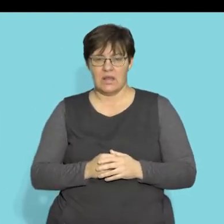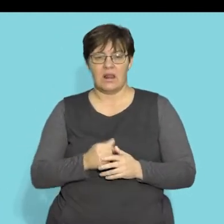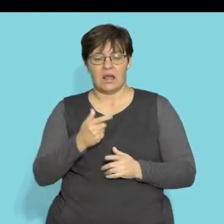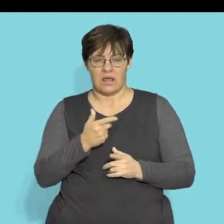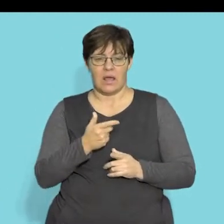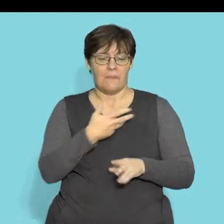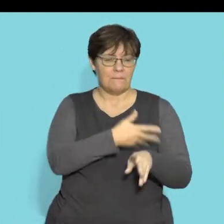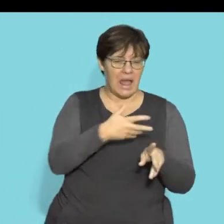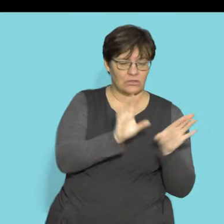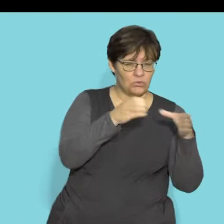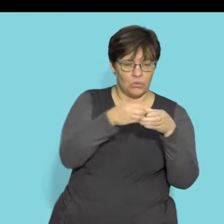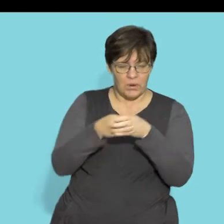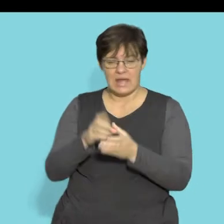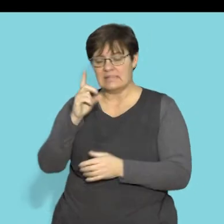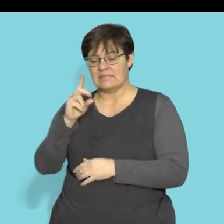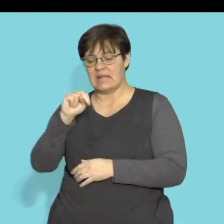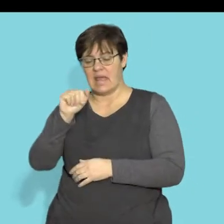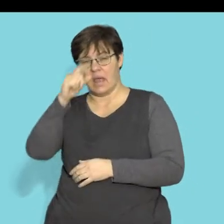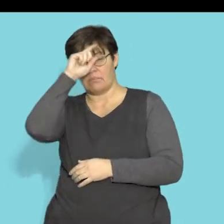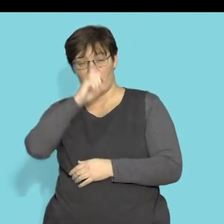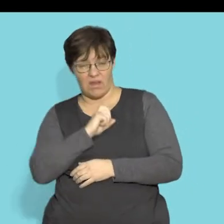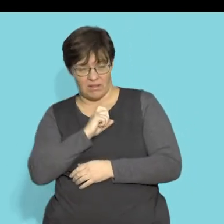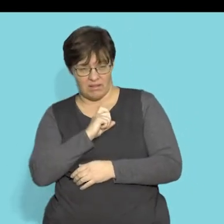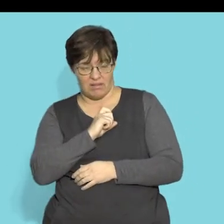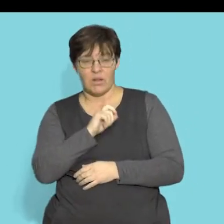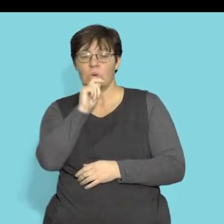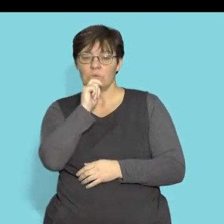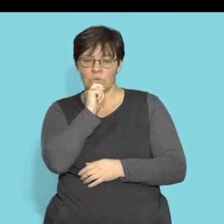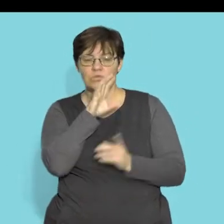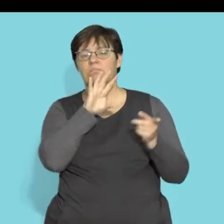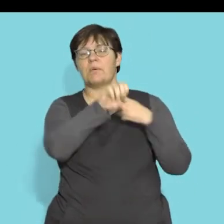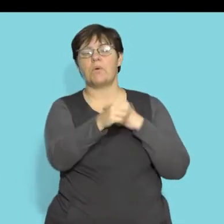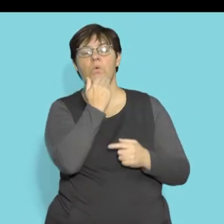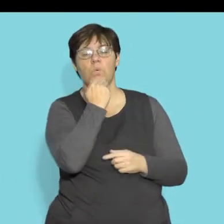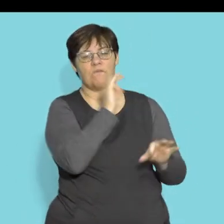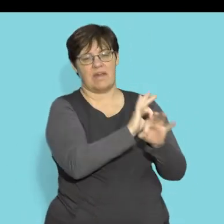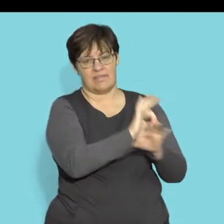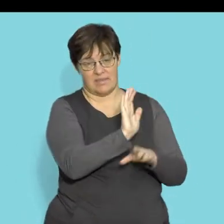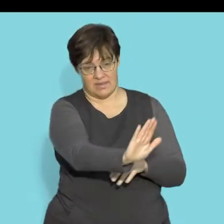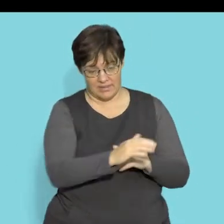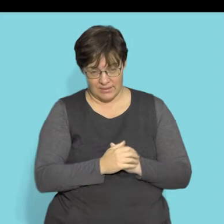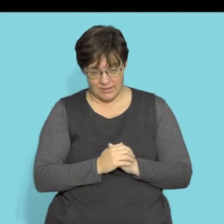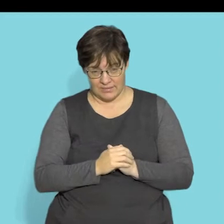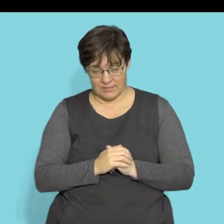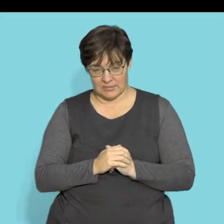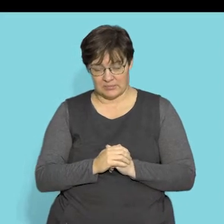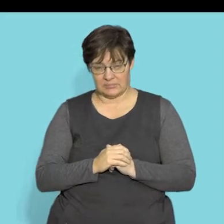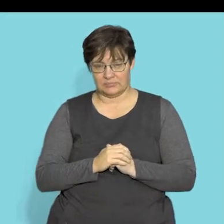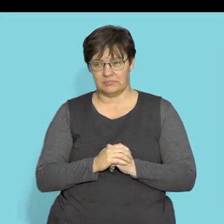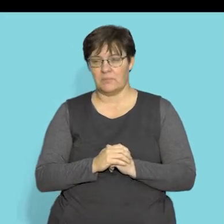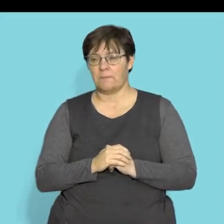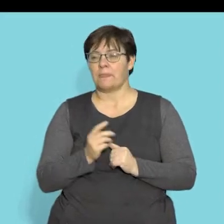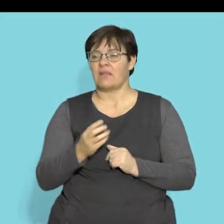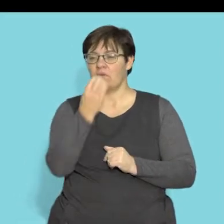grouping and DNA profiling are used in paternity testing. So guys, as you pick this